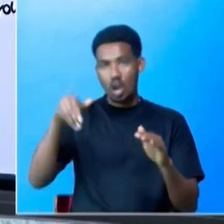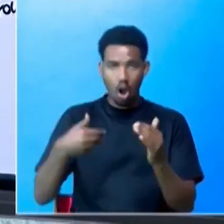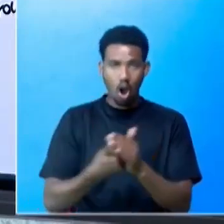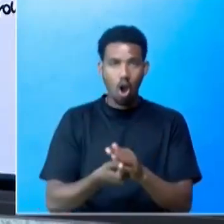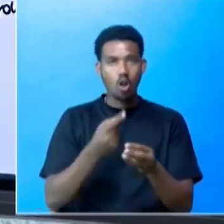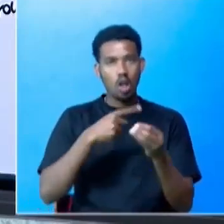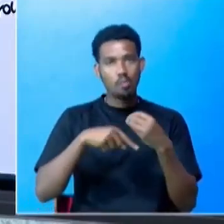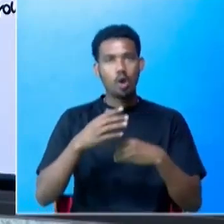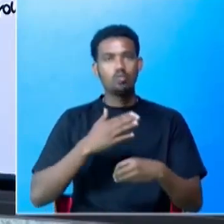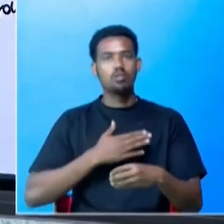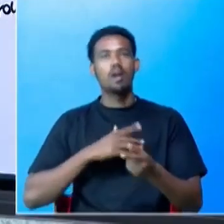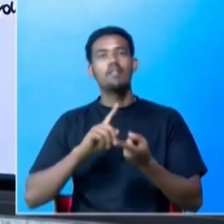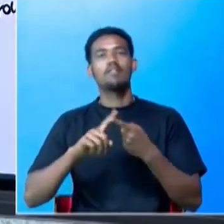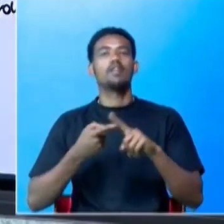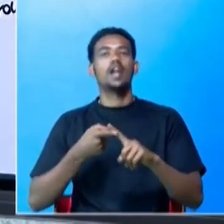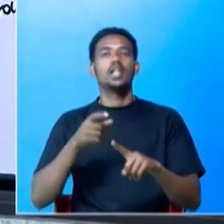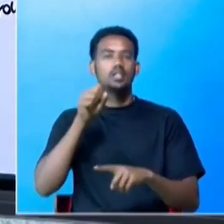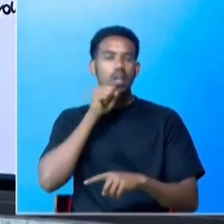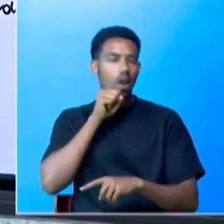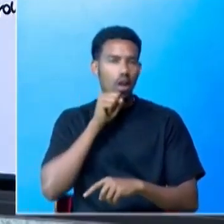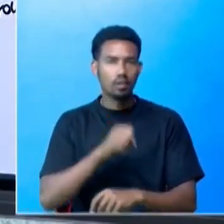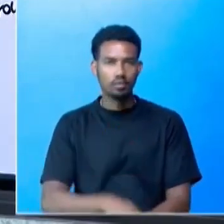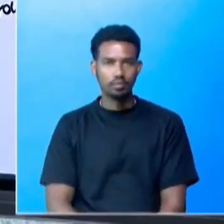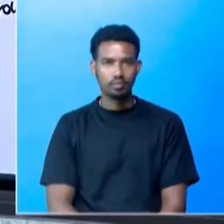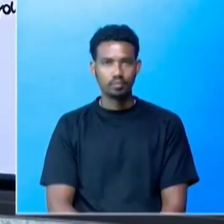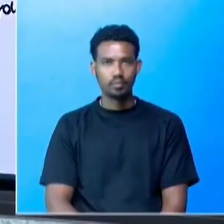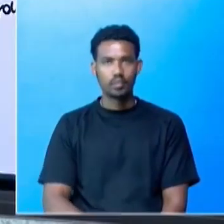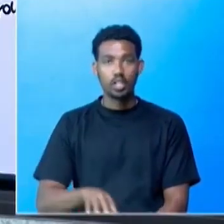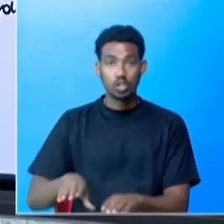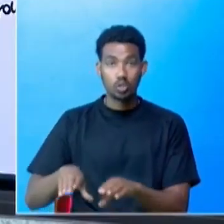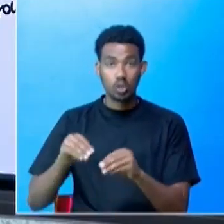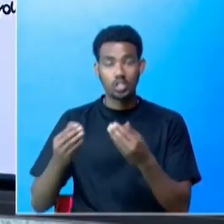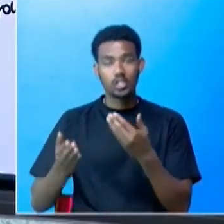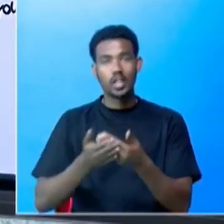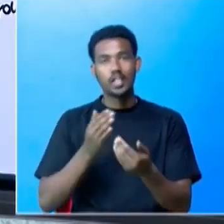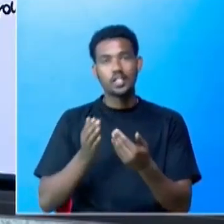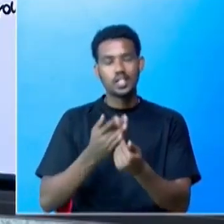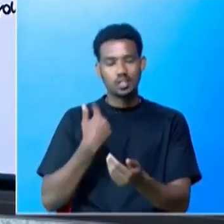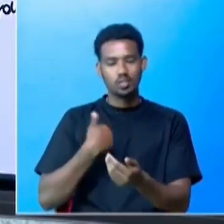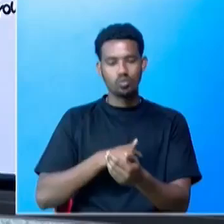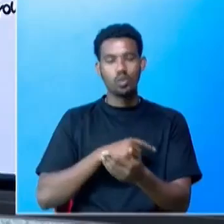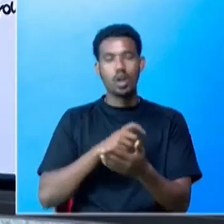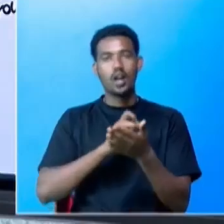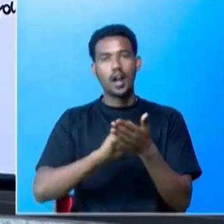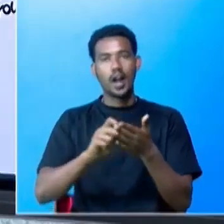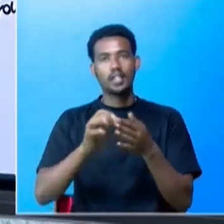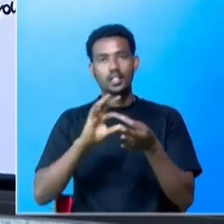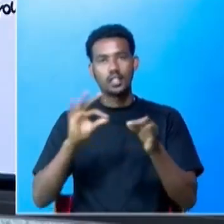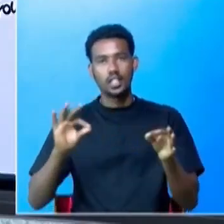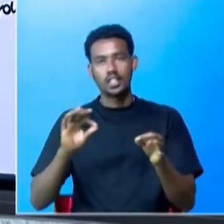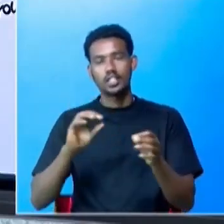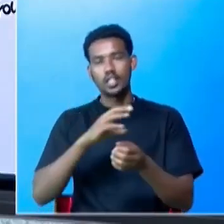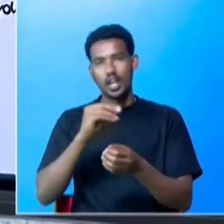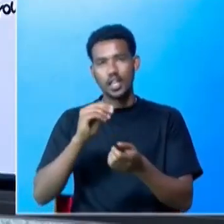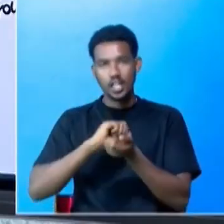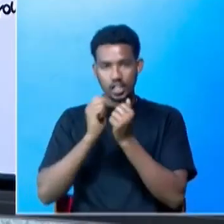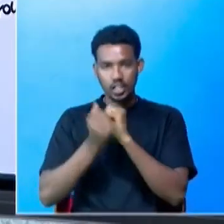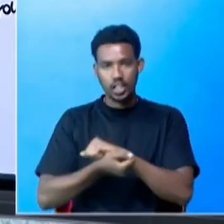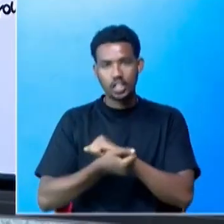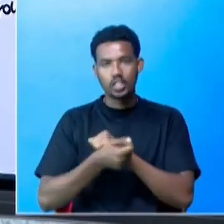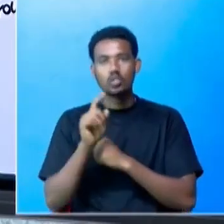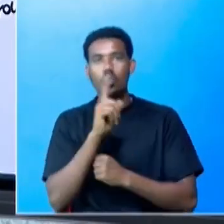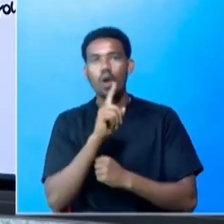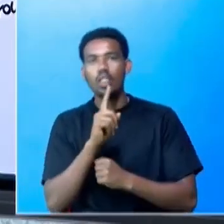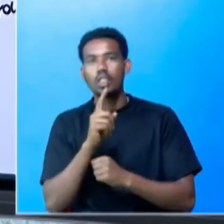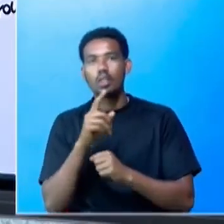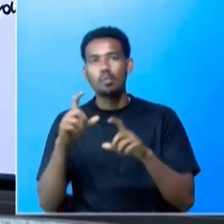about my friend Sarah. So, students, easily we will write a sentence and change with what?